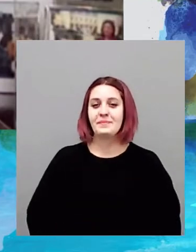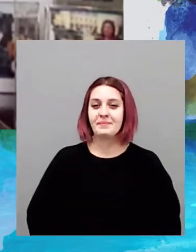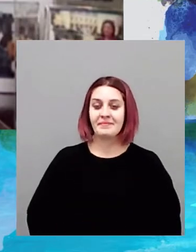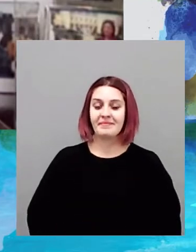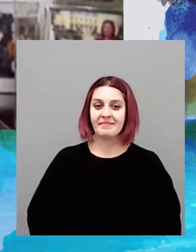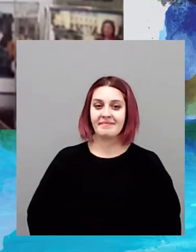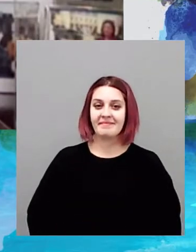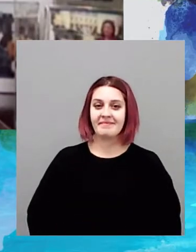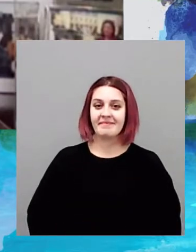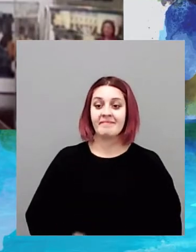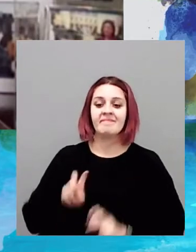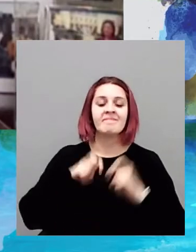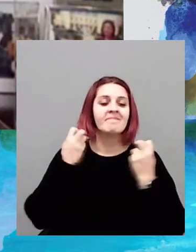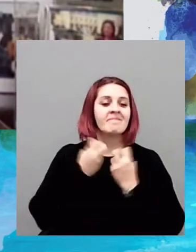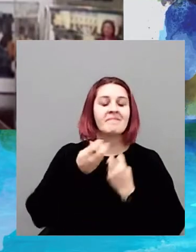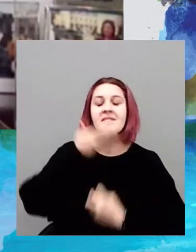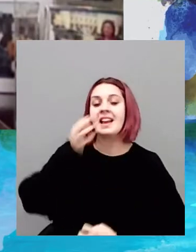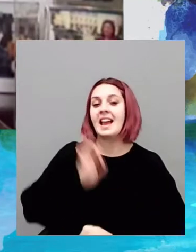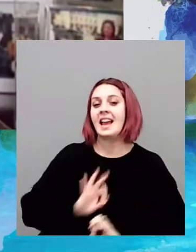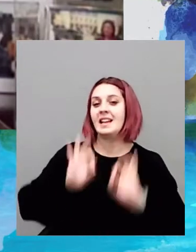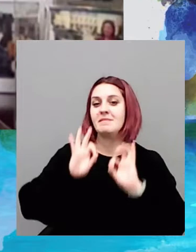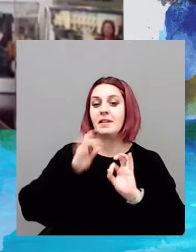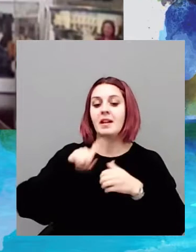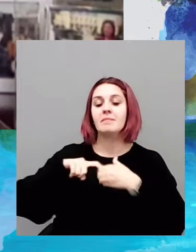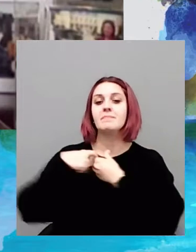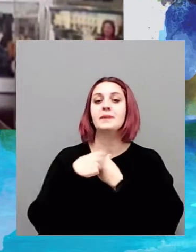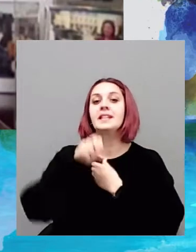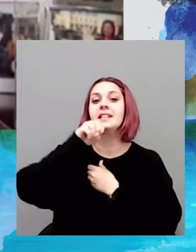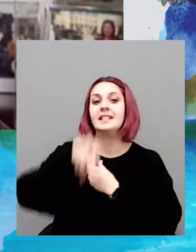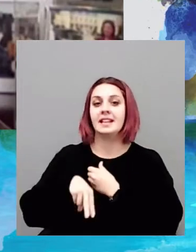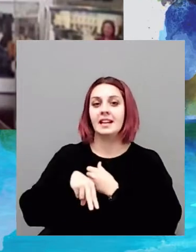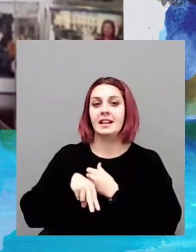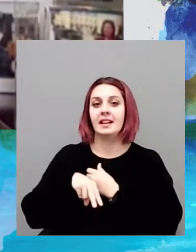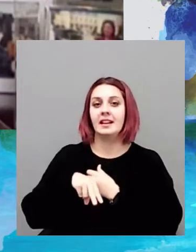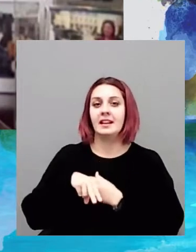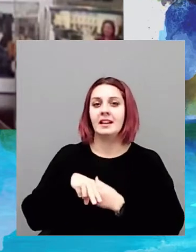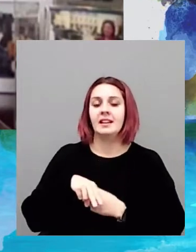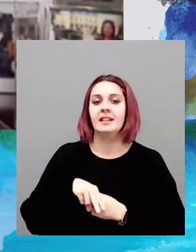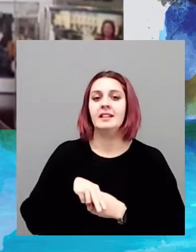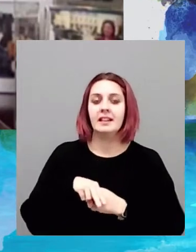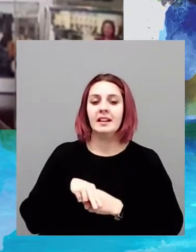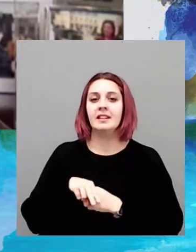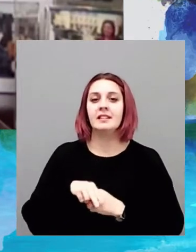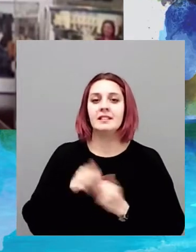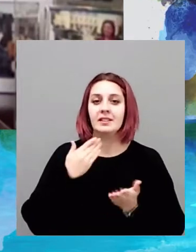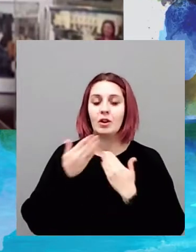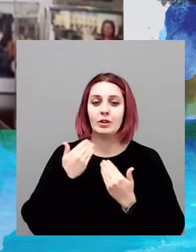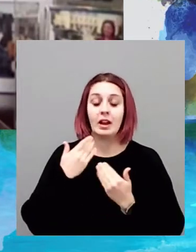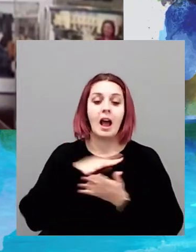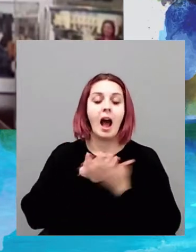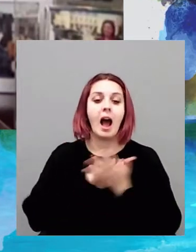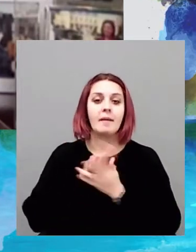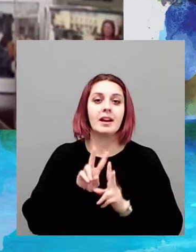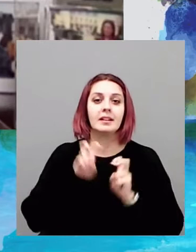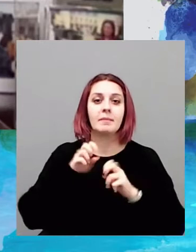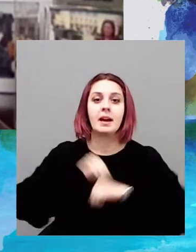Tourism. It's a very special panel, and we have Beatriz Garcia, who will